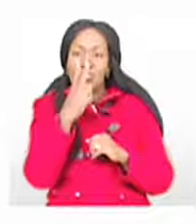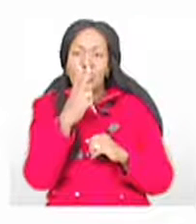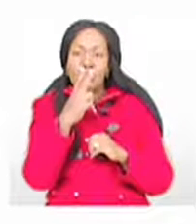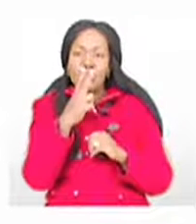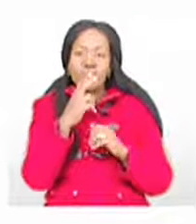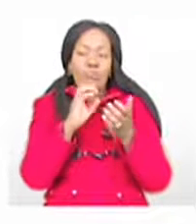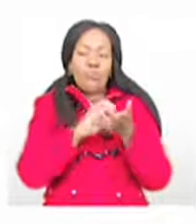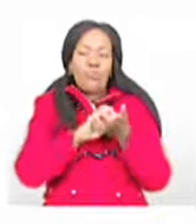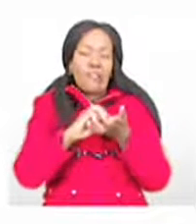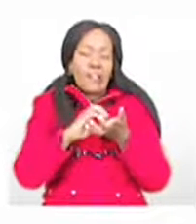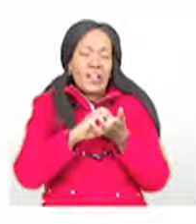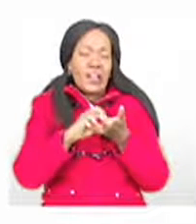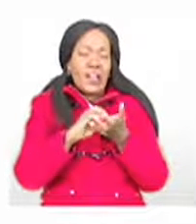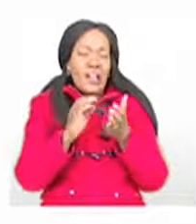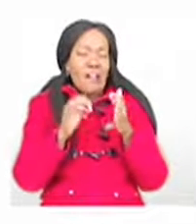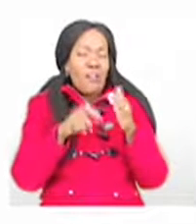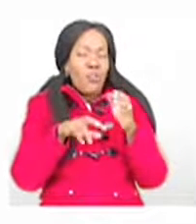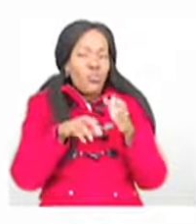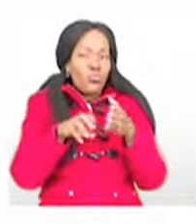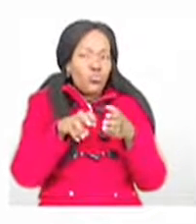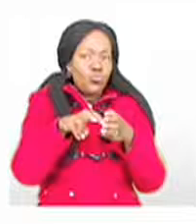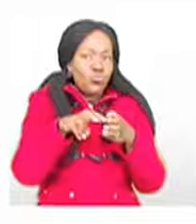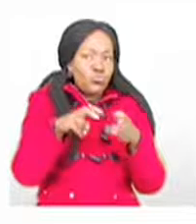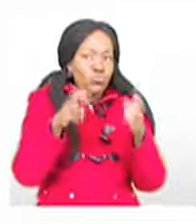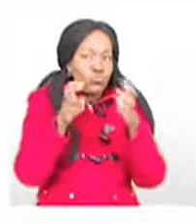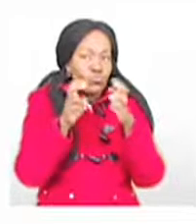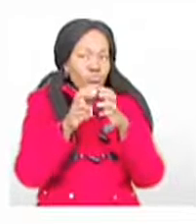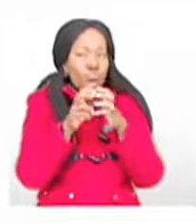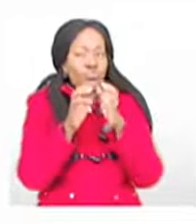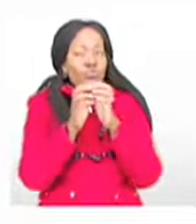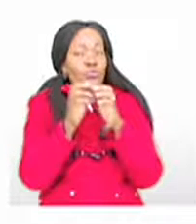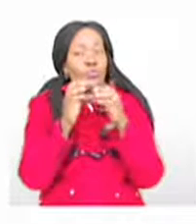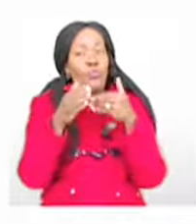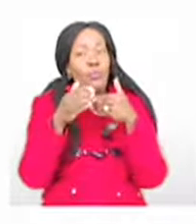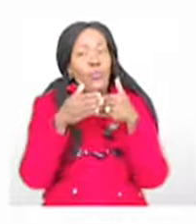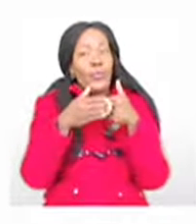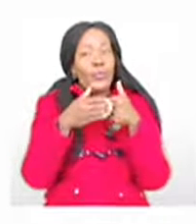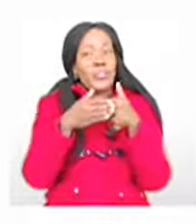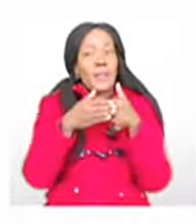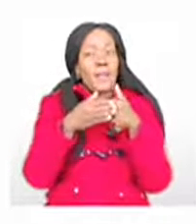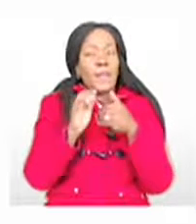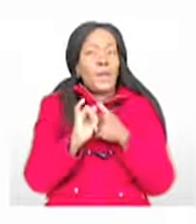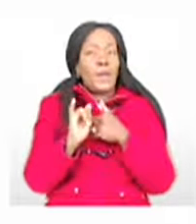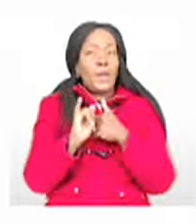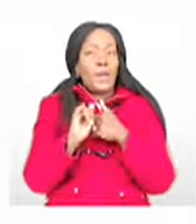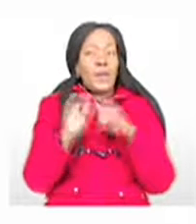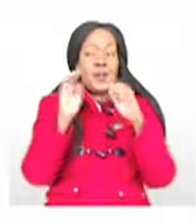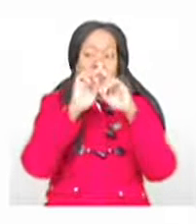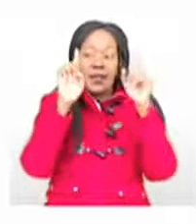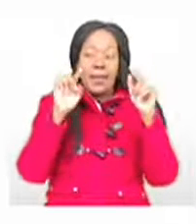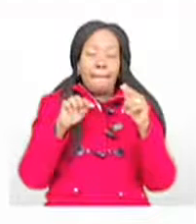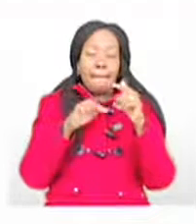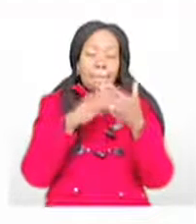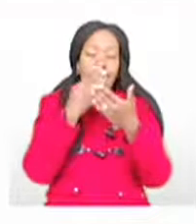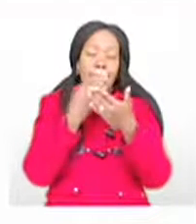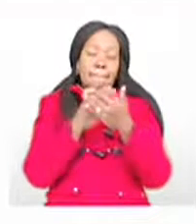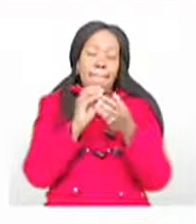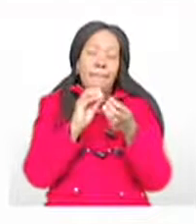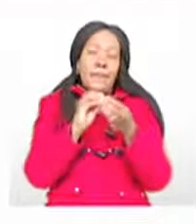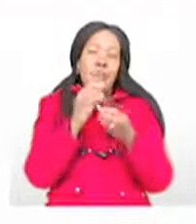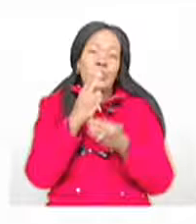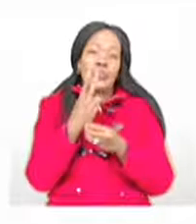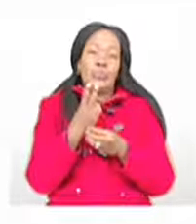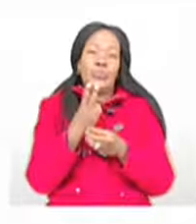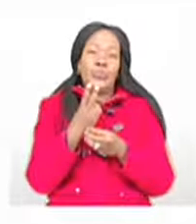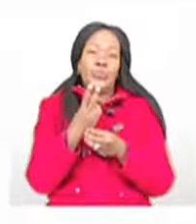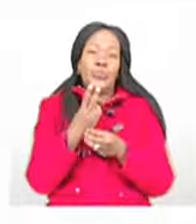moves closer to the cheese. So which picture is picture number 2? I guess